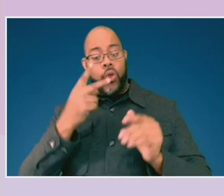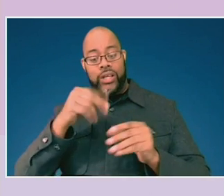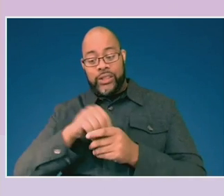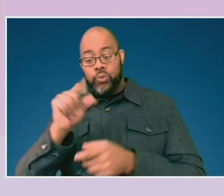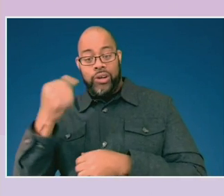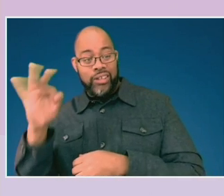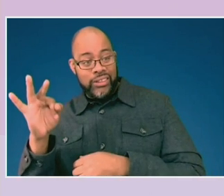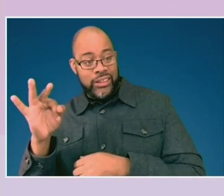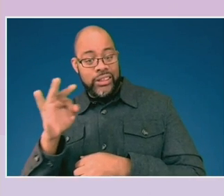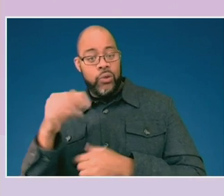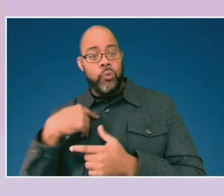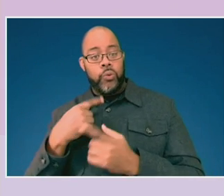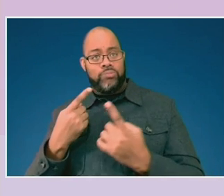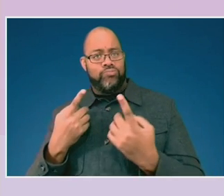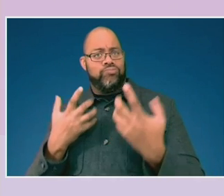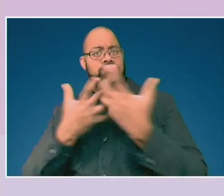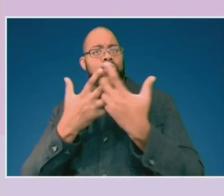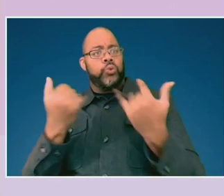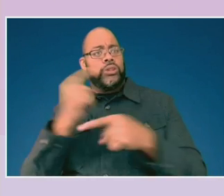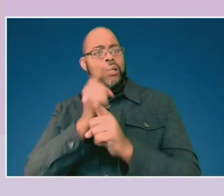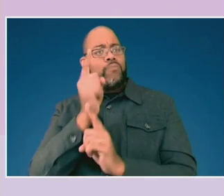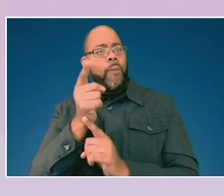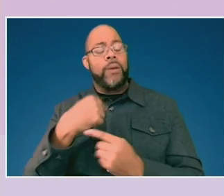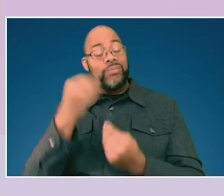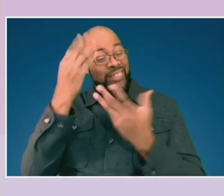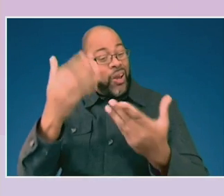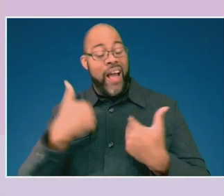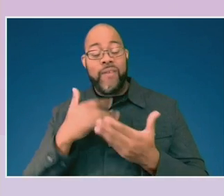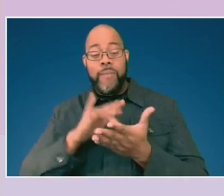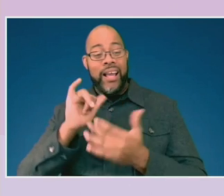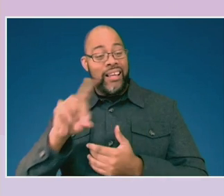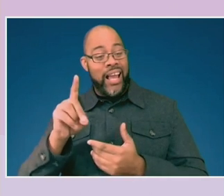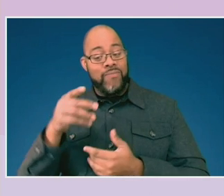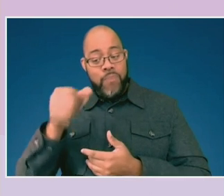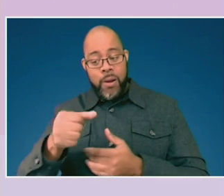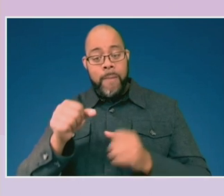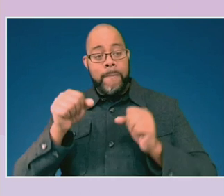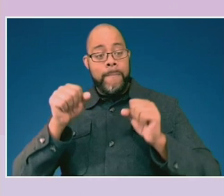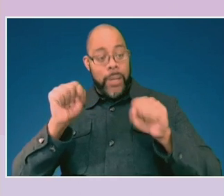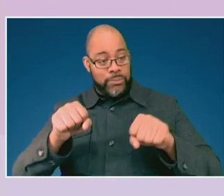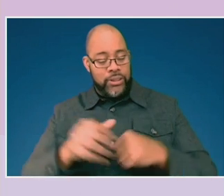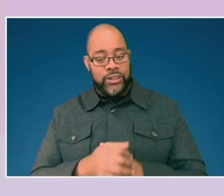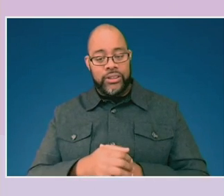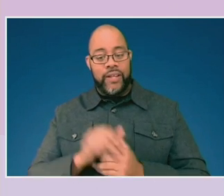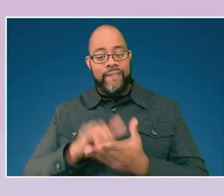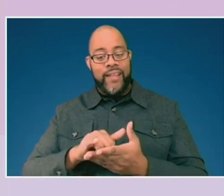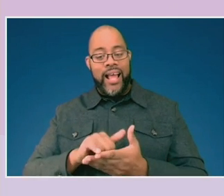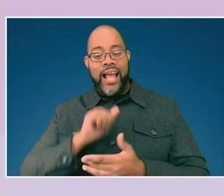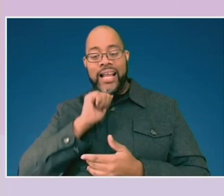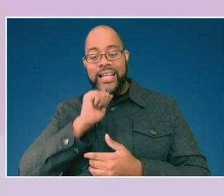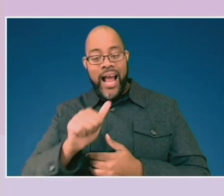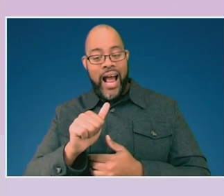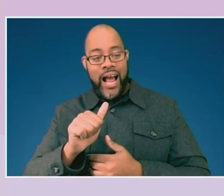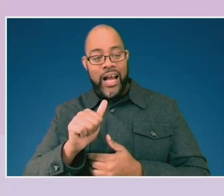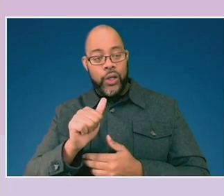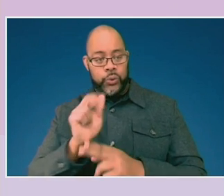we're meeting today's moment. And I'm telling you, we have Medicaid reimbursement possibilities that are not being tapped